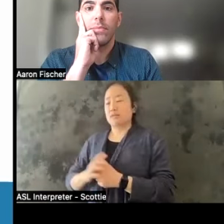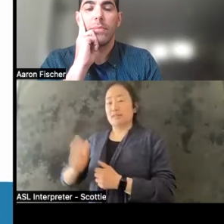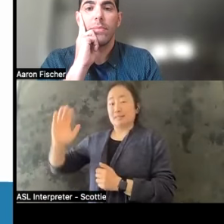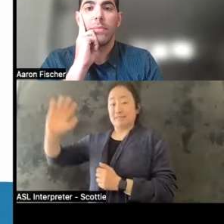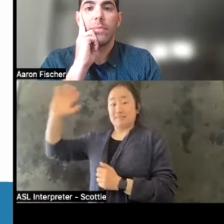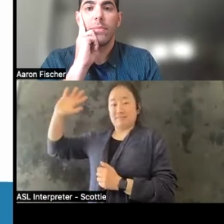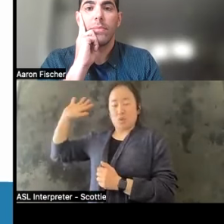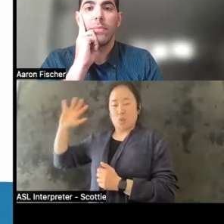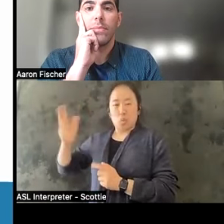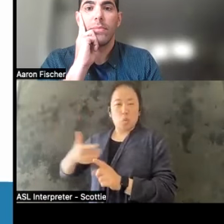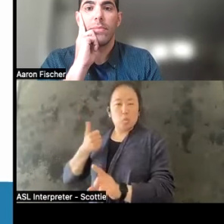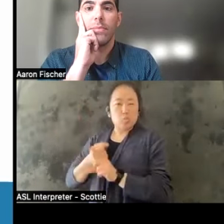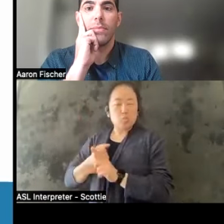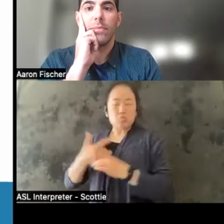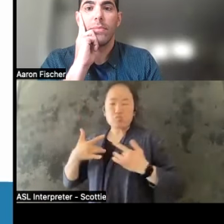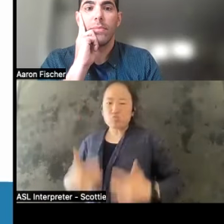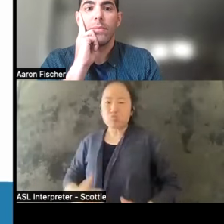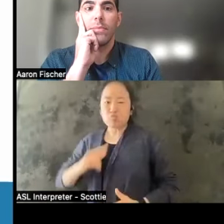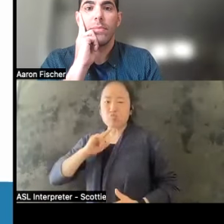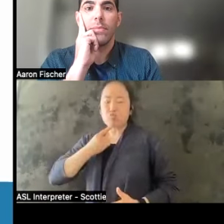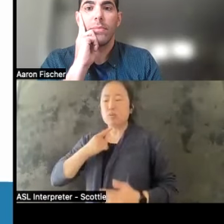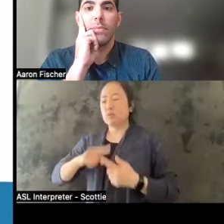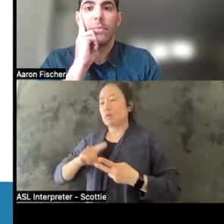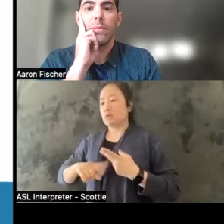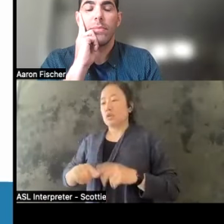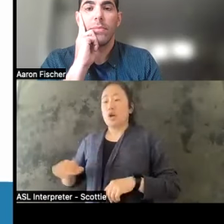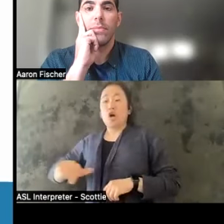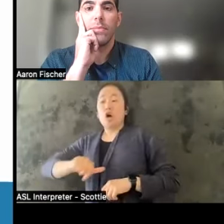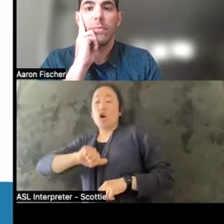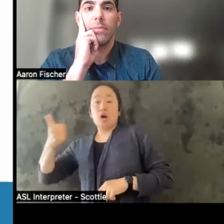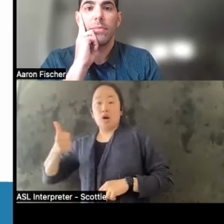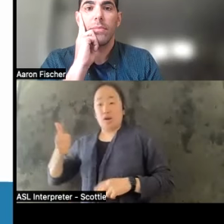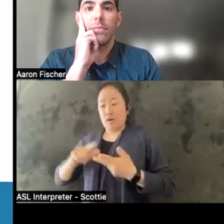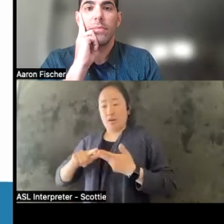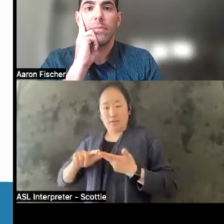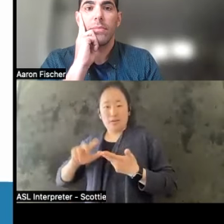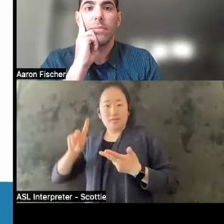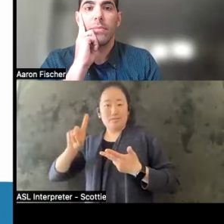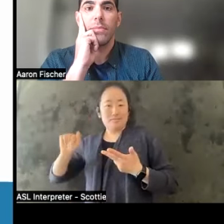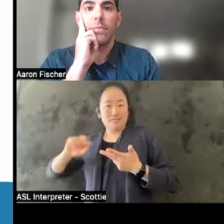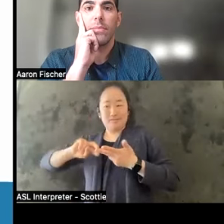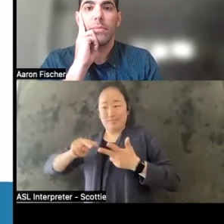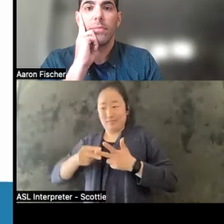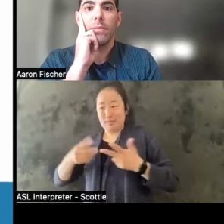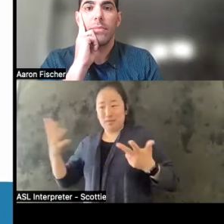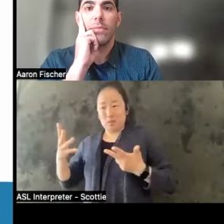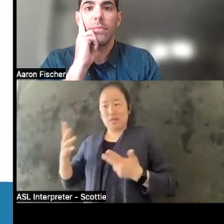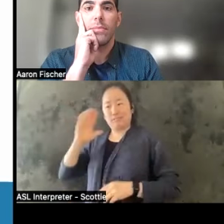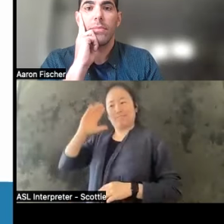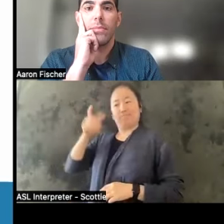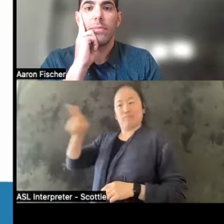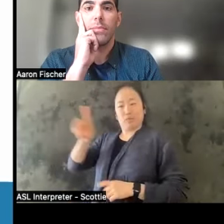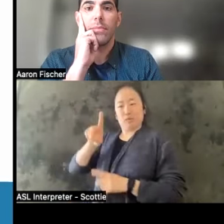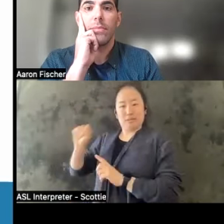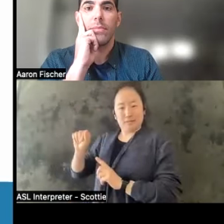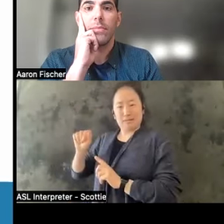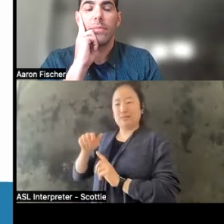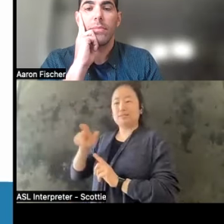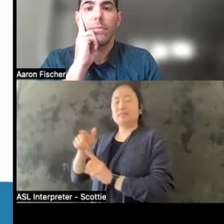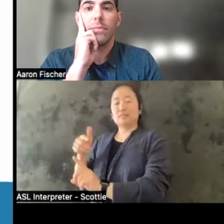depressive episode. The third prong, being regarded as disabled, requires a belief that the person has